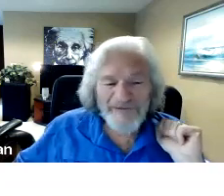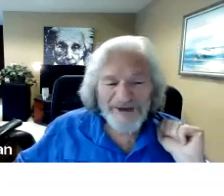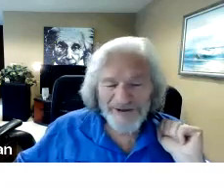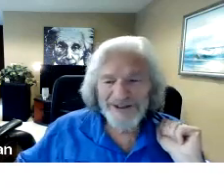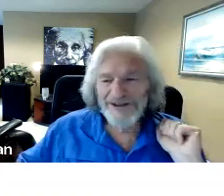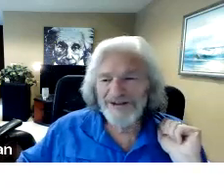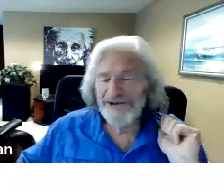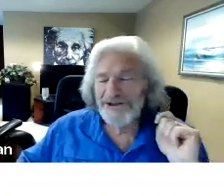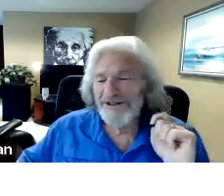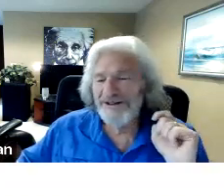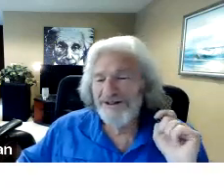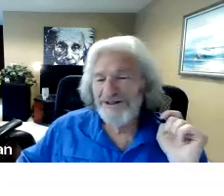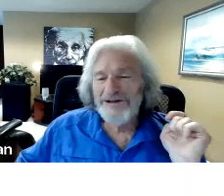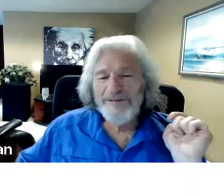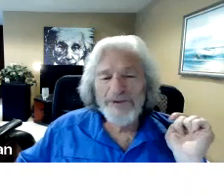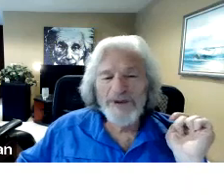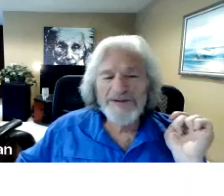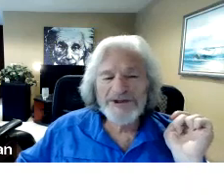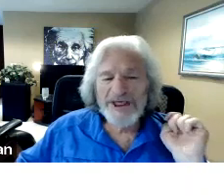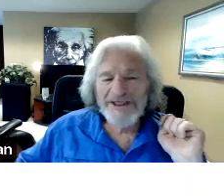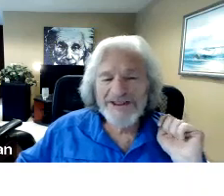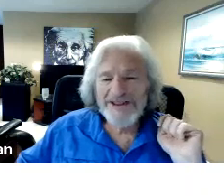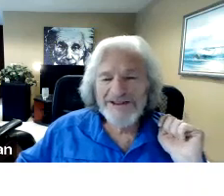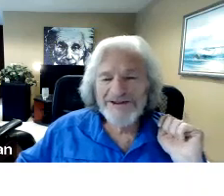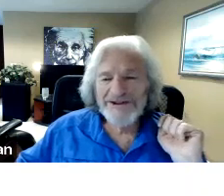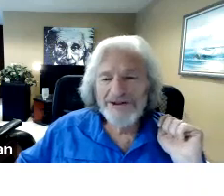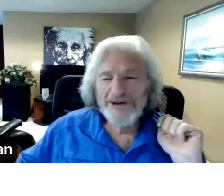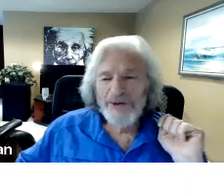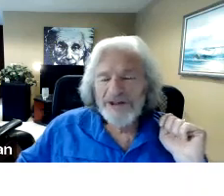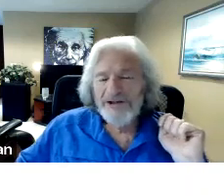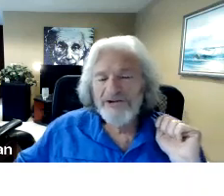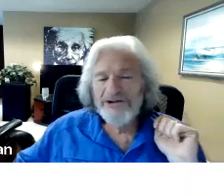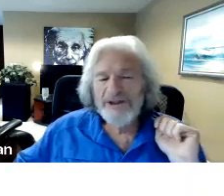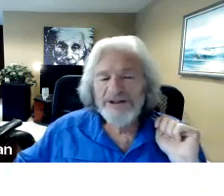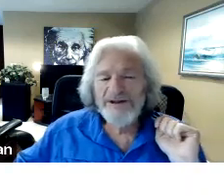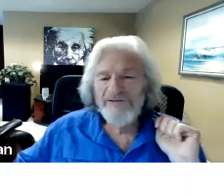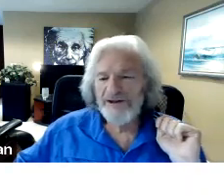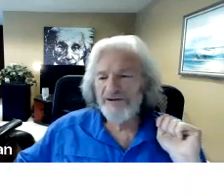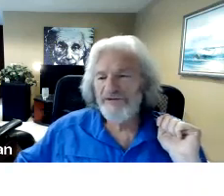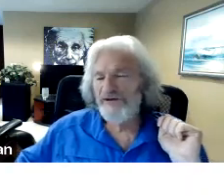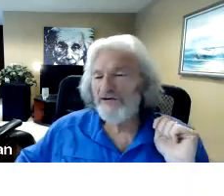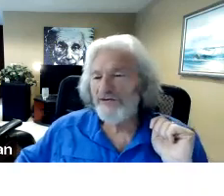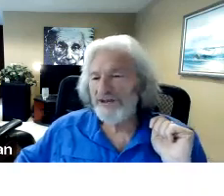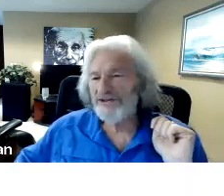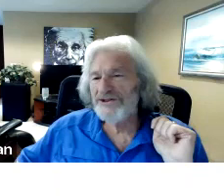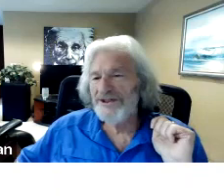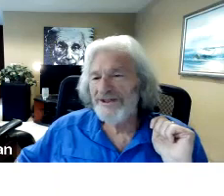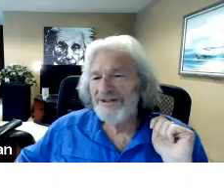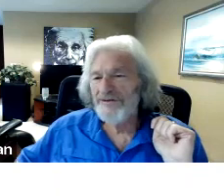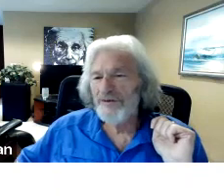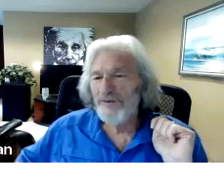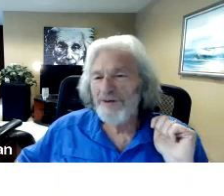little dumbfounded. I didn't understand it. But what he was saying is, what are you going to do to me if I don't follow